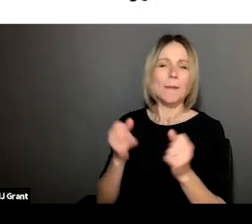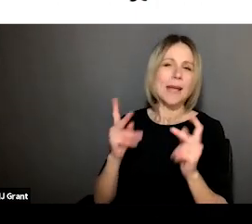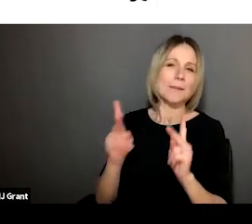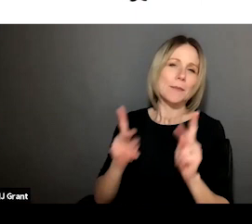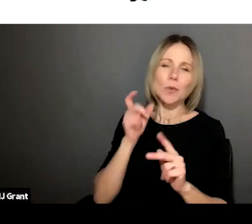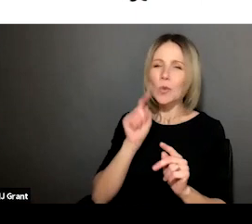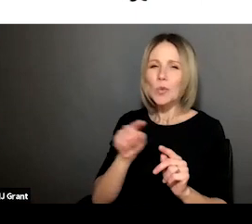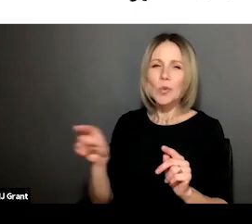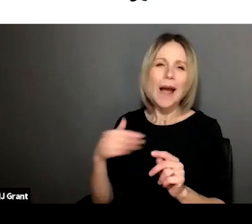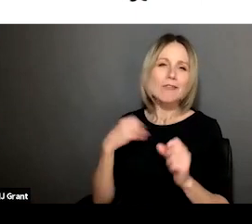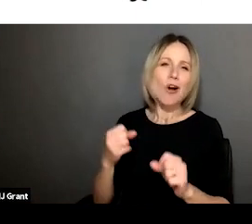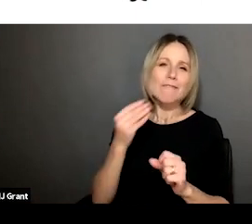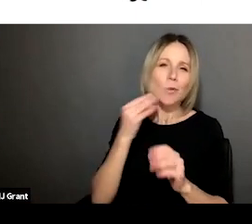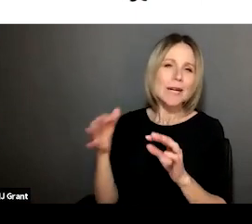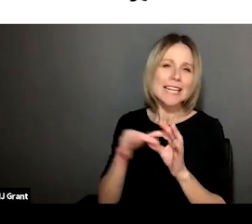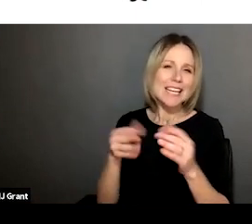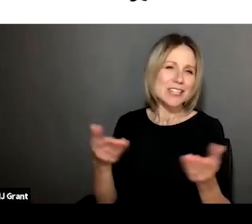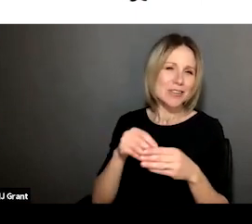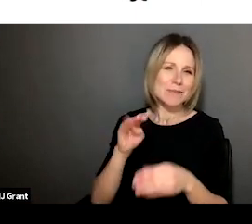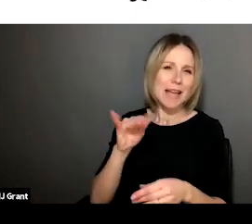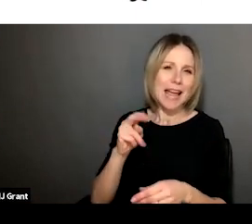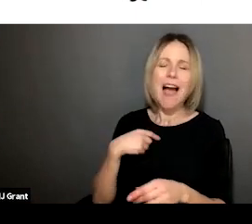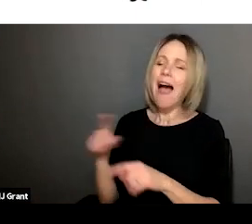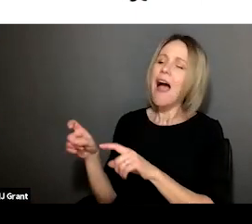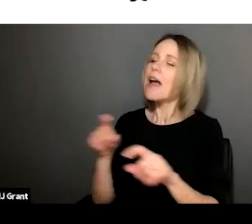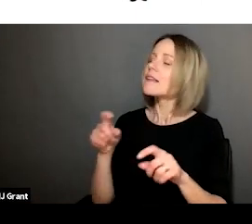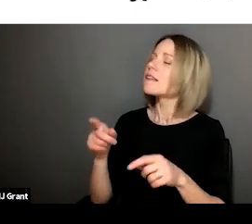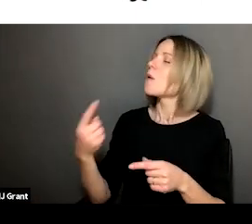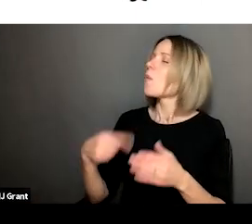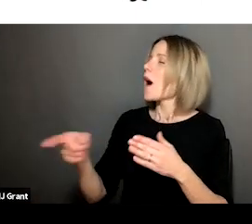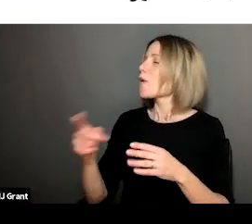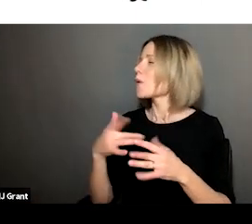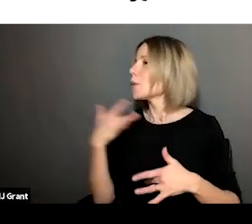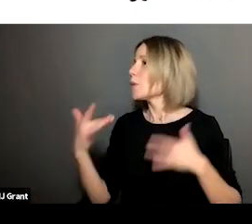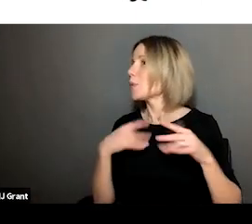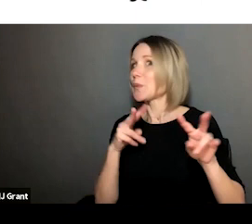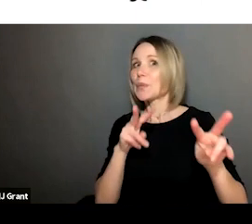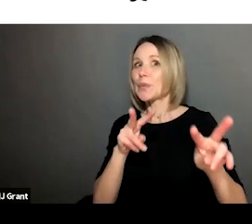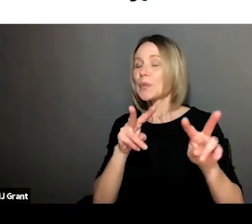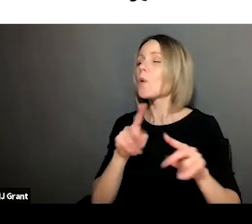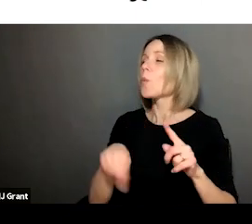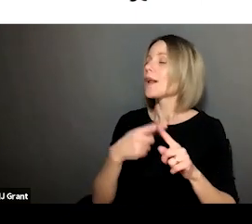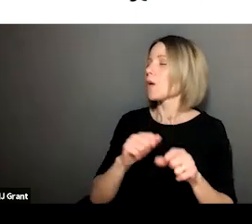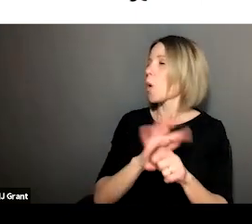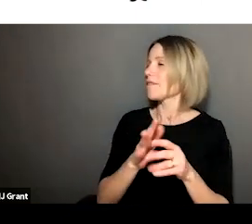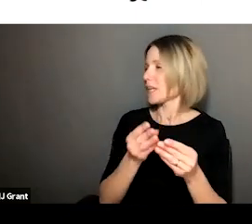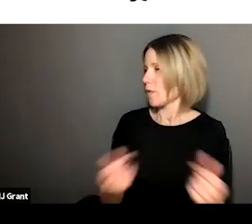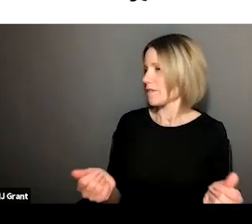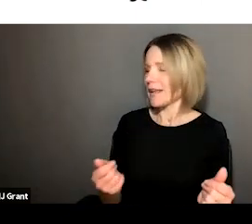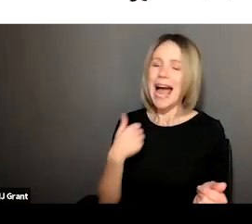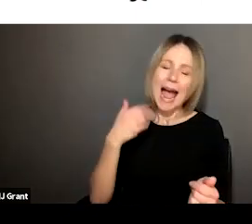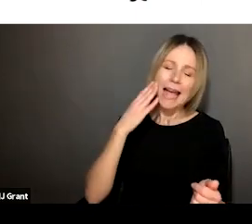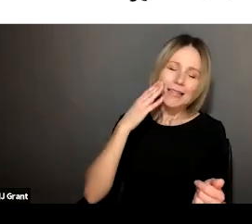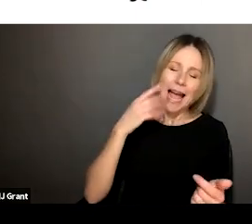all what they were looking forward to most once the pandemic is officially behind us. And I know that's not a hard and fast thing. You can't